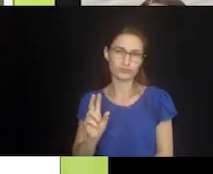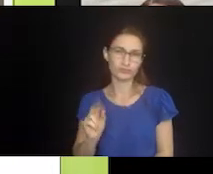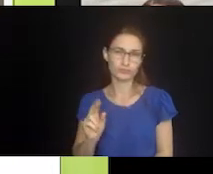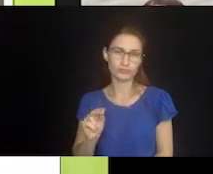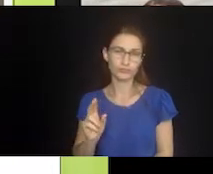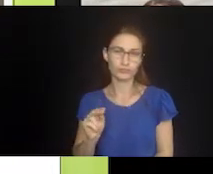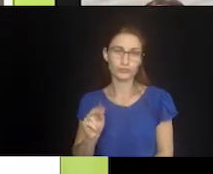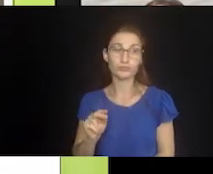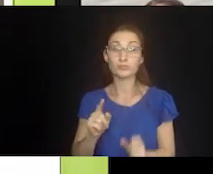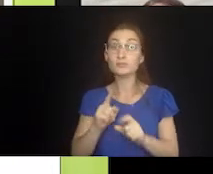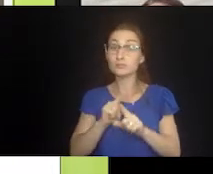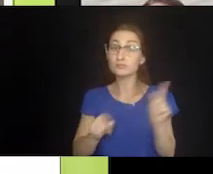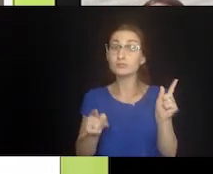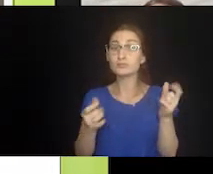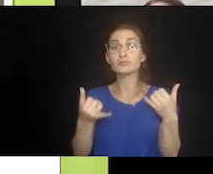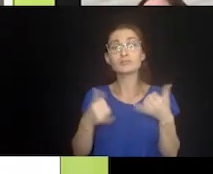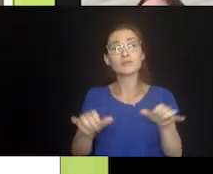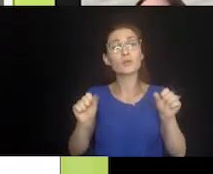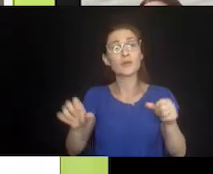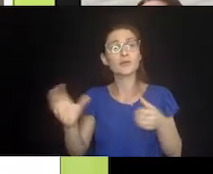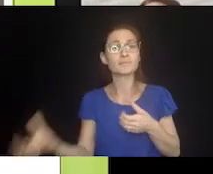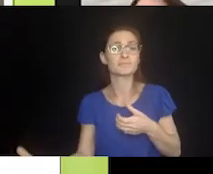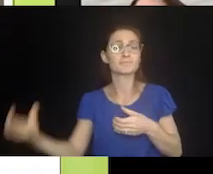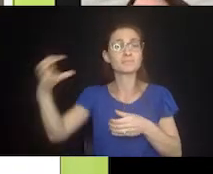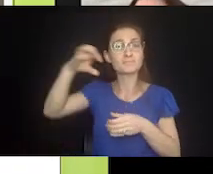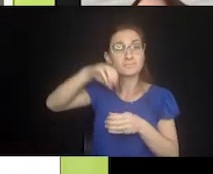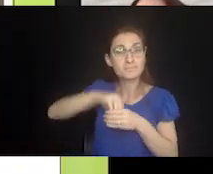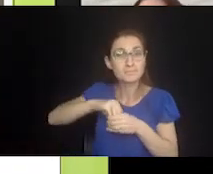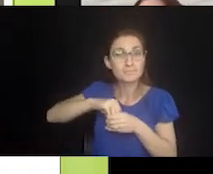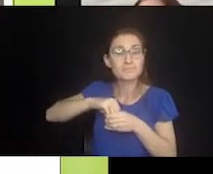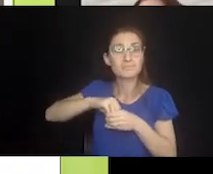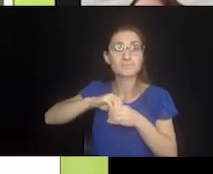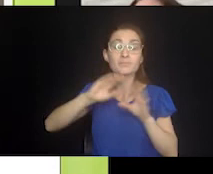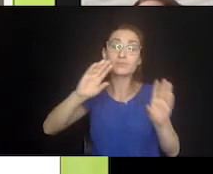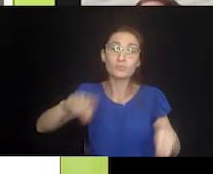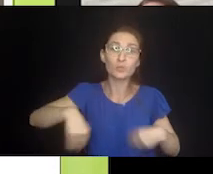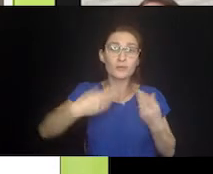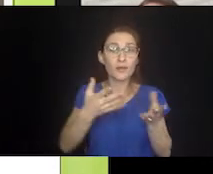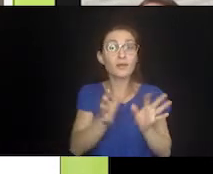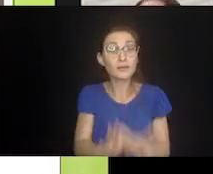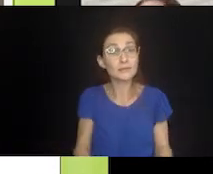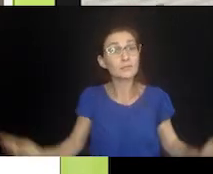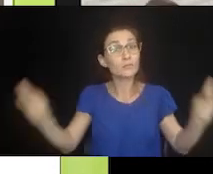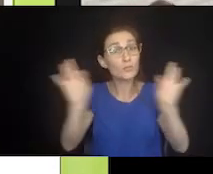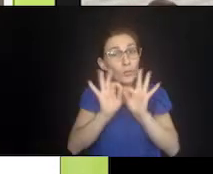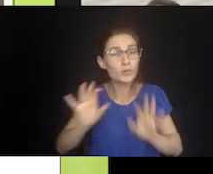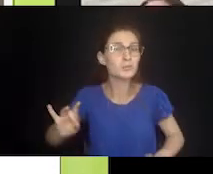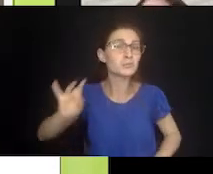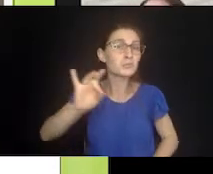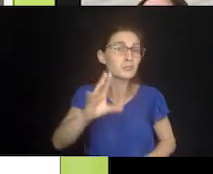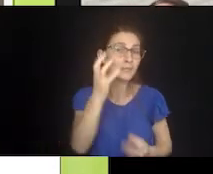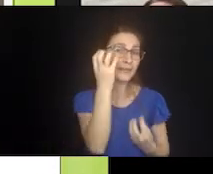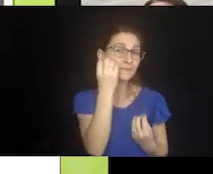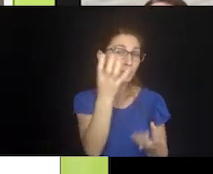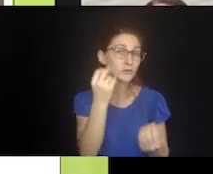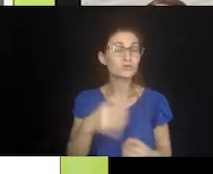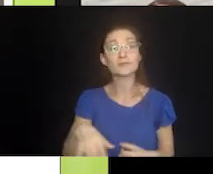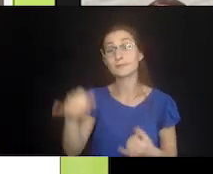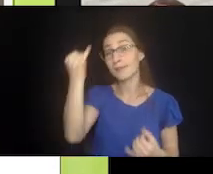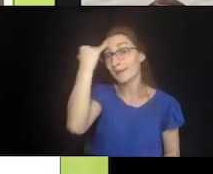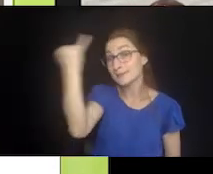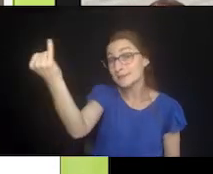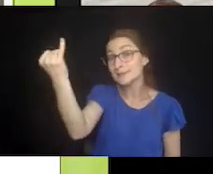leadership position, but that doesn't mean that they're not going to contribute very